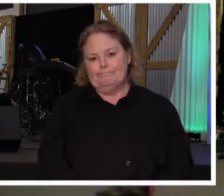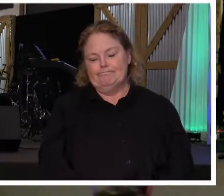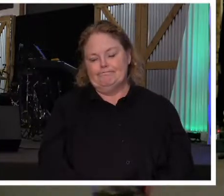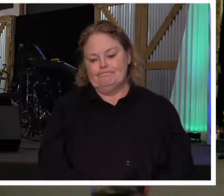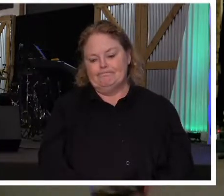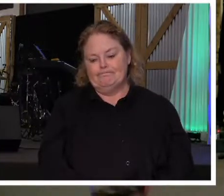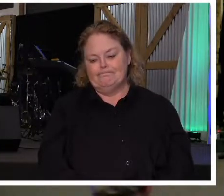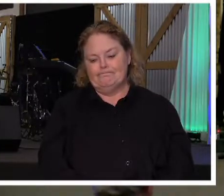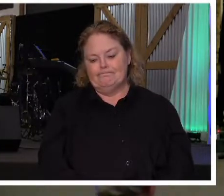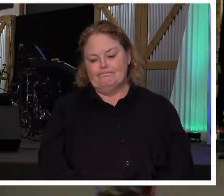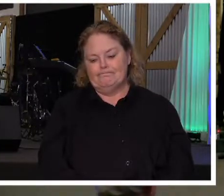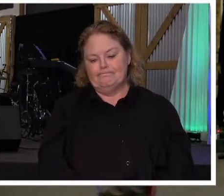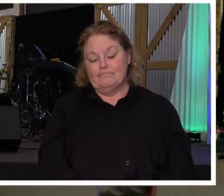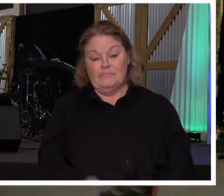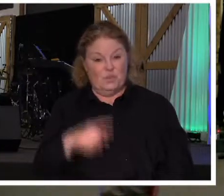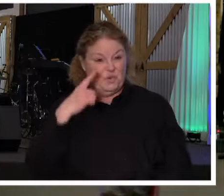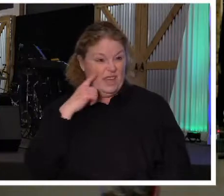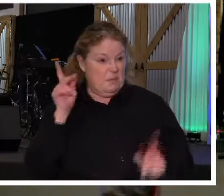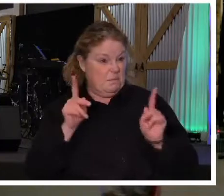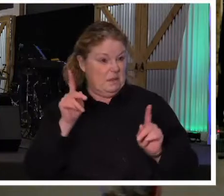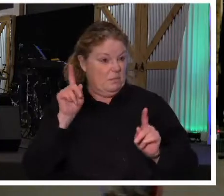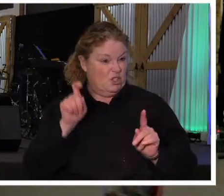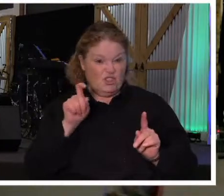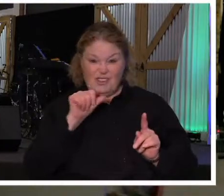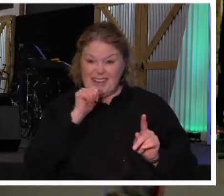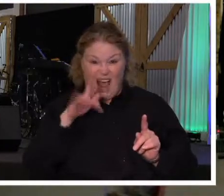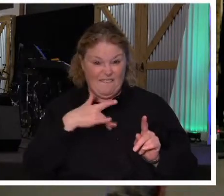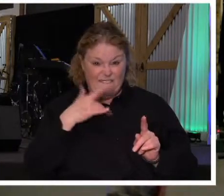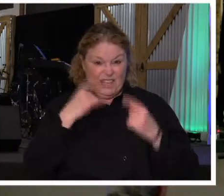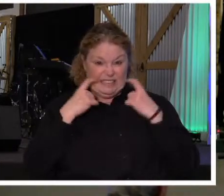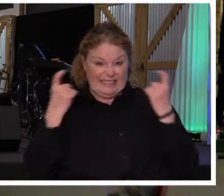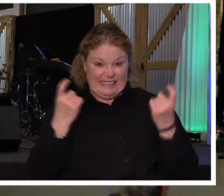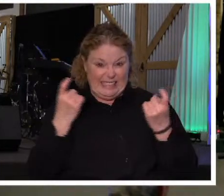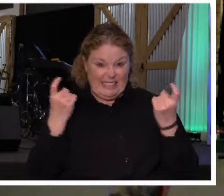And if you don't think that people should feel sinful, then you haven't been near God.